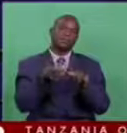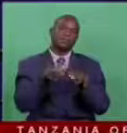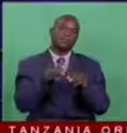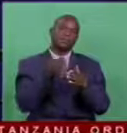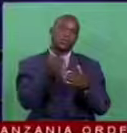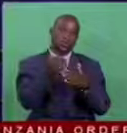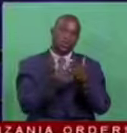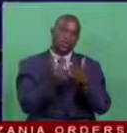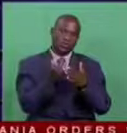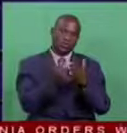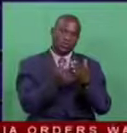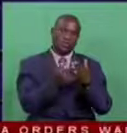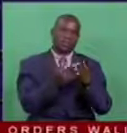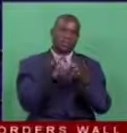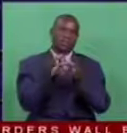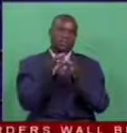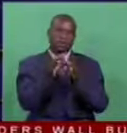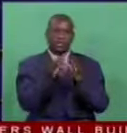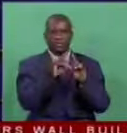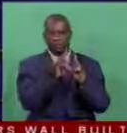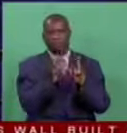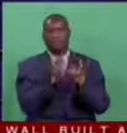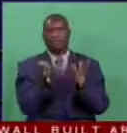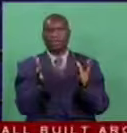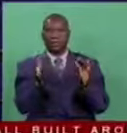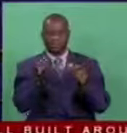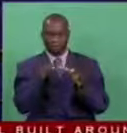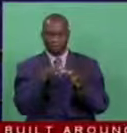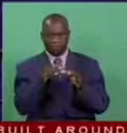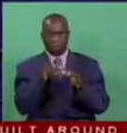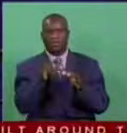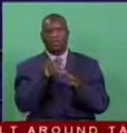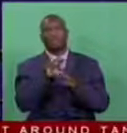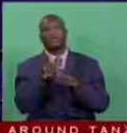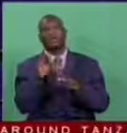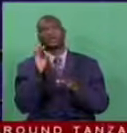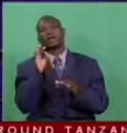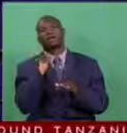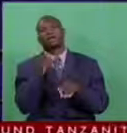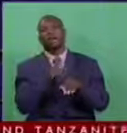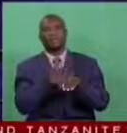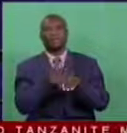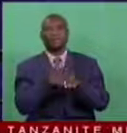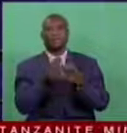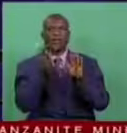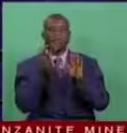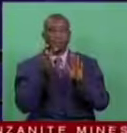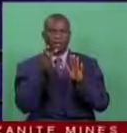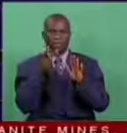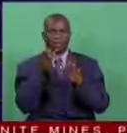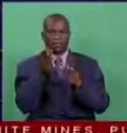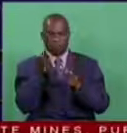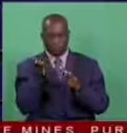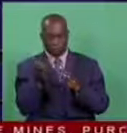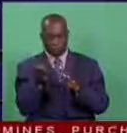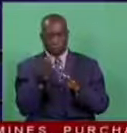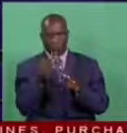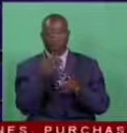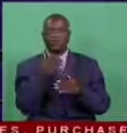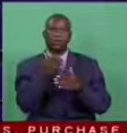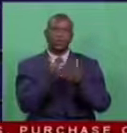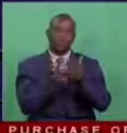from different organizations to come to the National Gallery at 8 o'clock in the morning, where we shall put them as young people